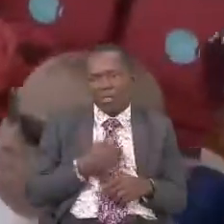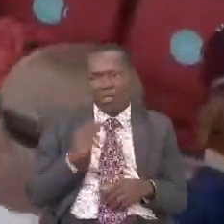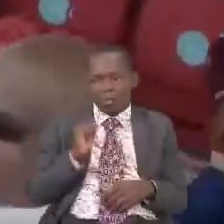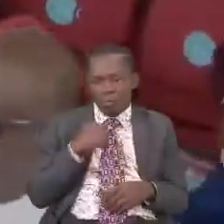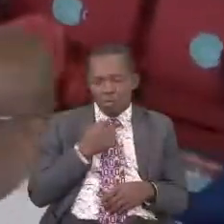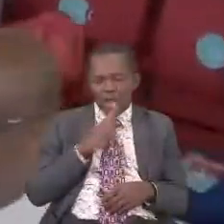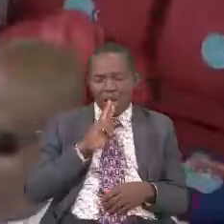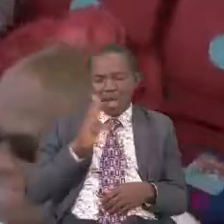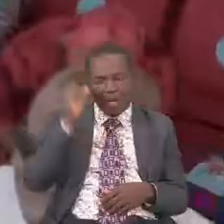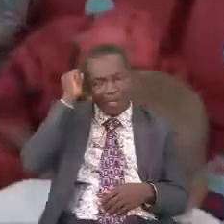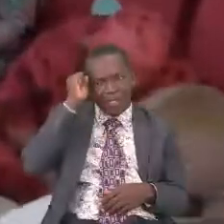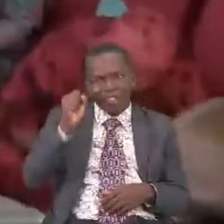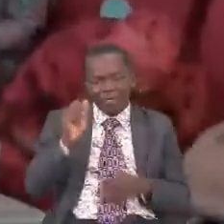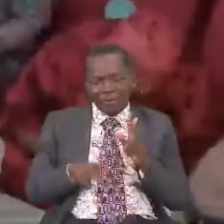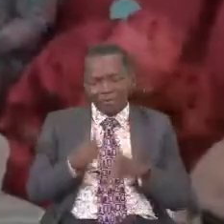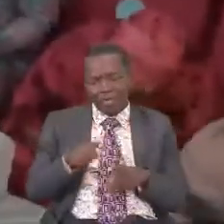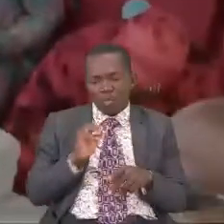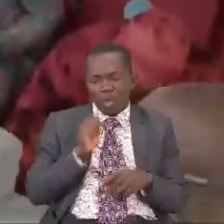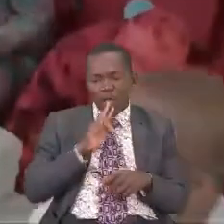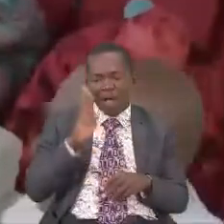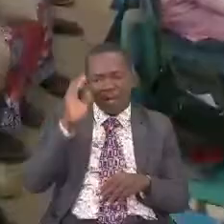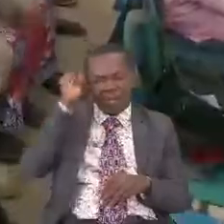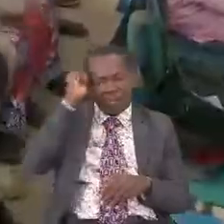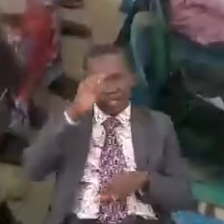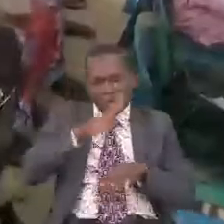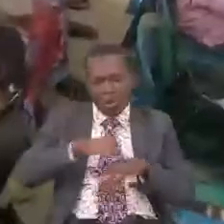the called ones. And the Lord will be